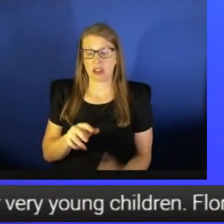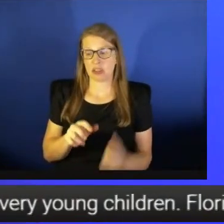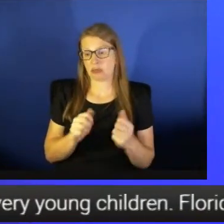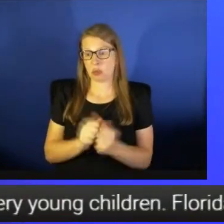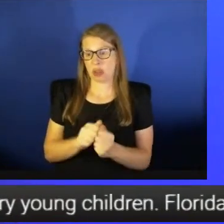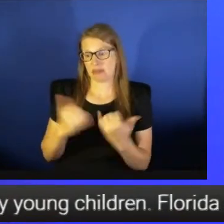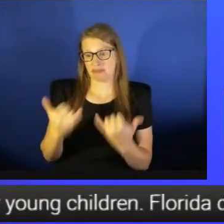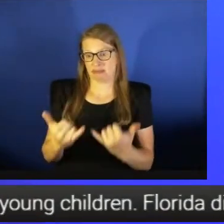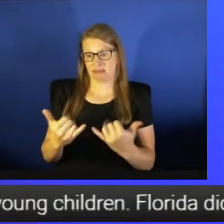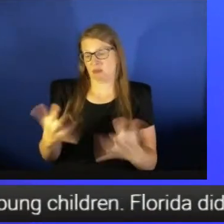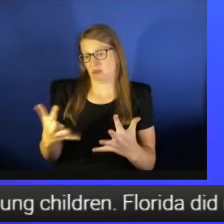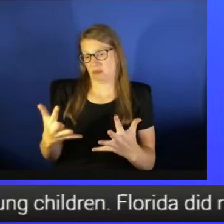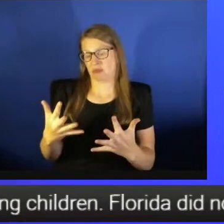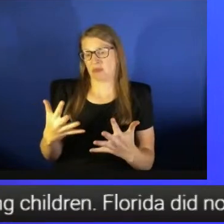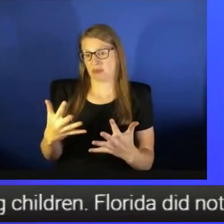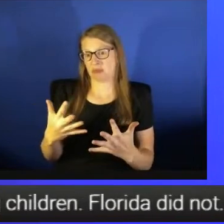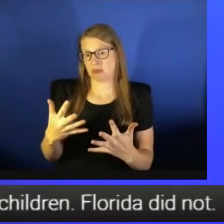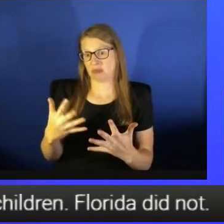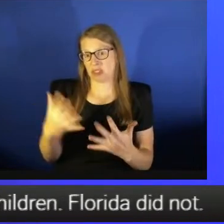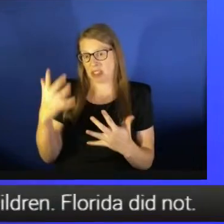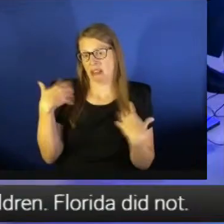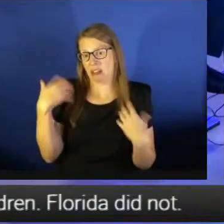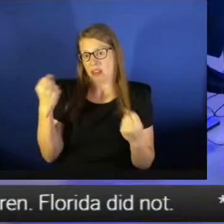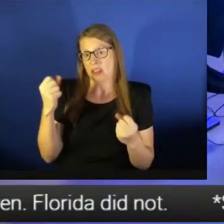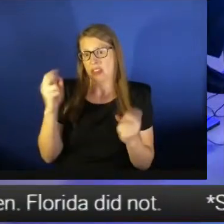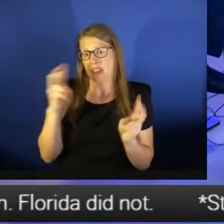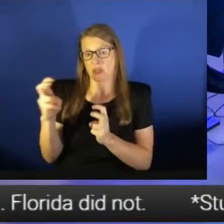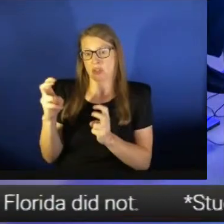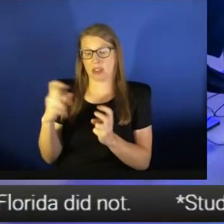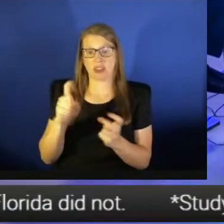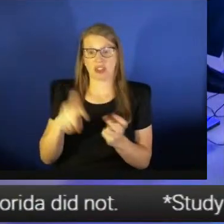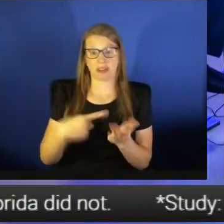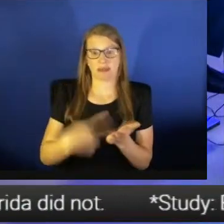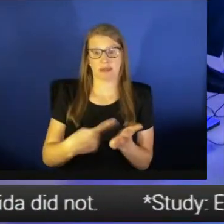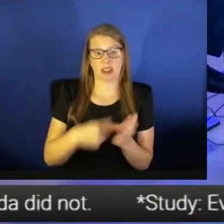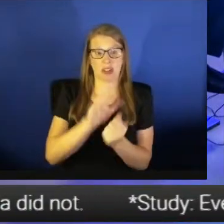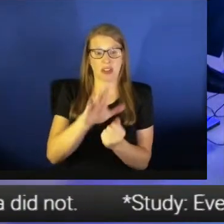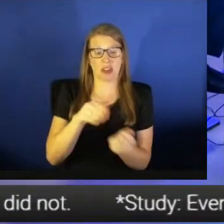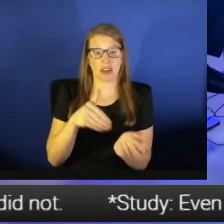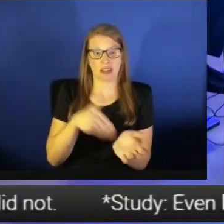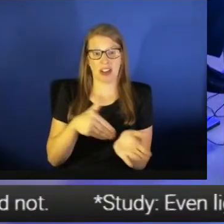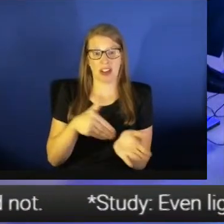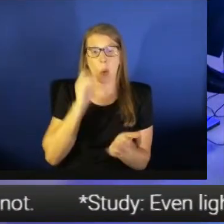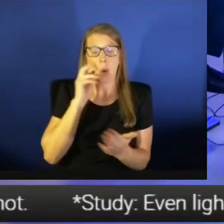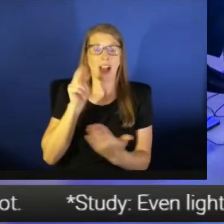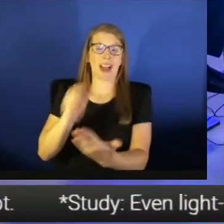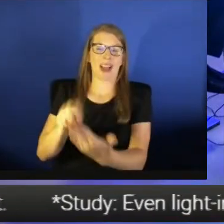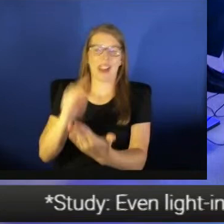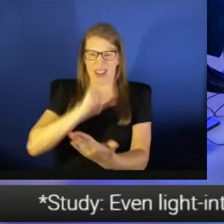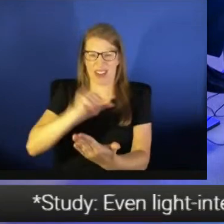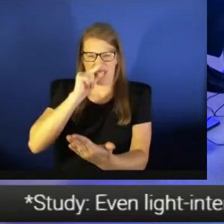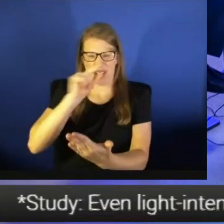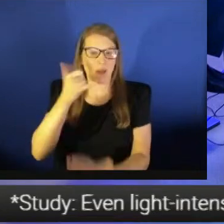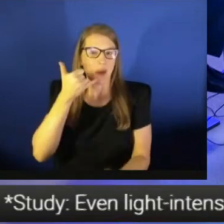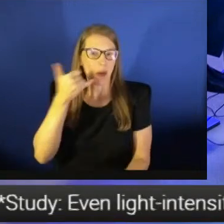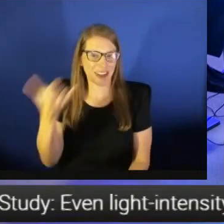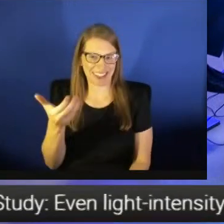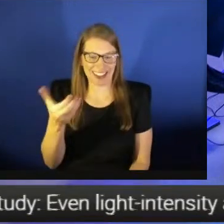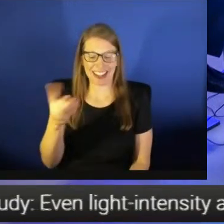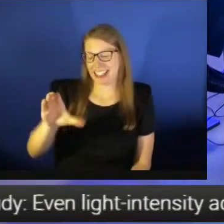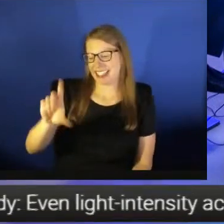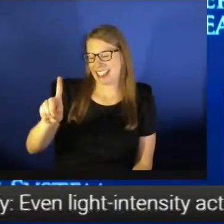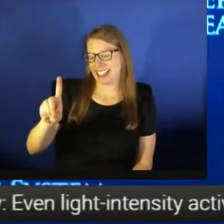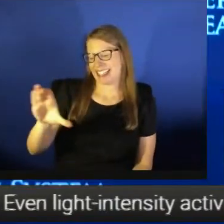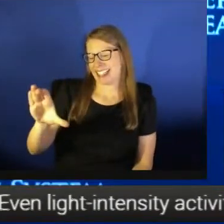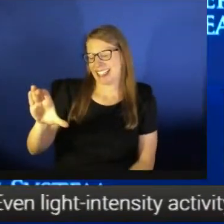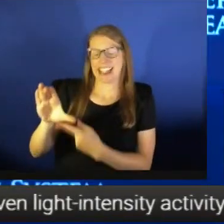really should probably talk to your pediatrician. And that's something that look it up on your phone. That CDC website open, because I know initially